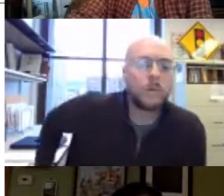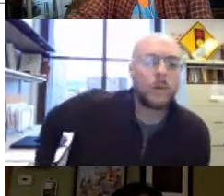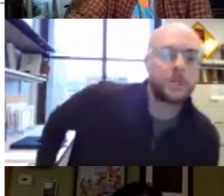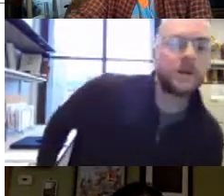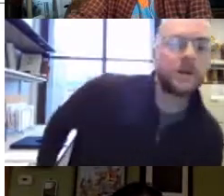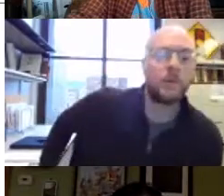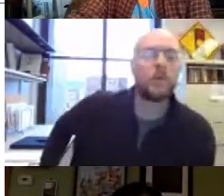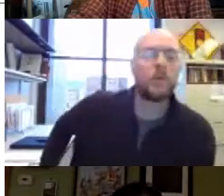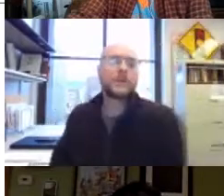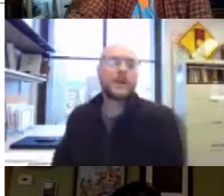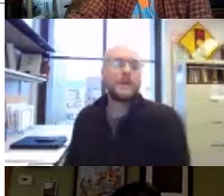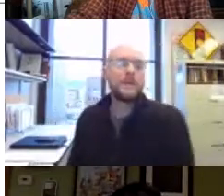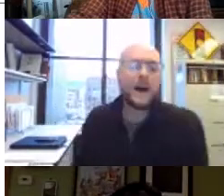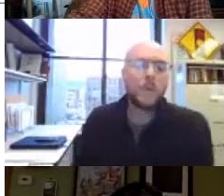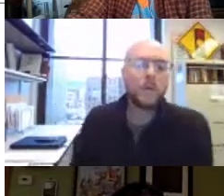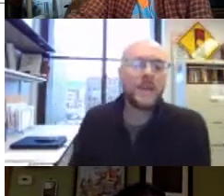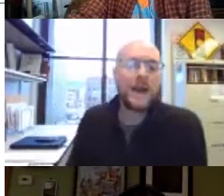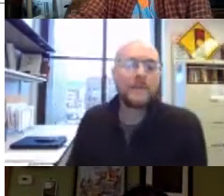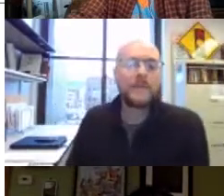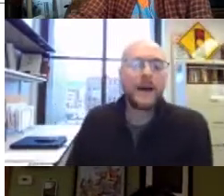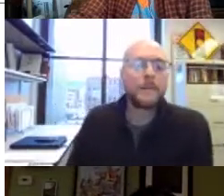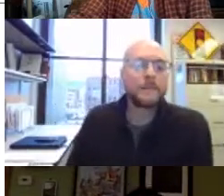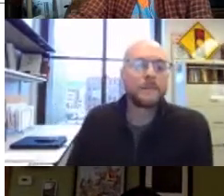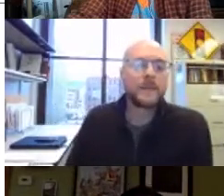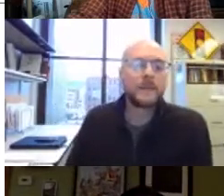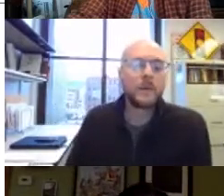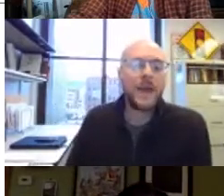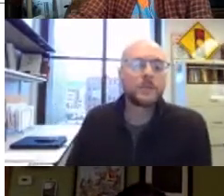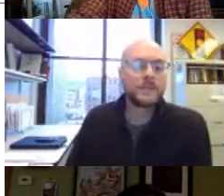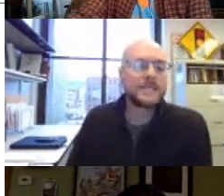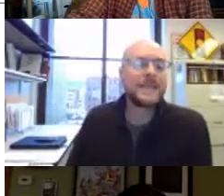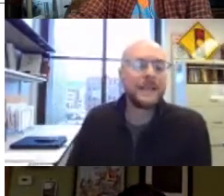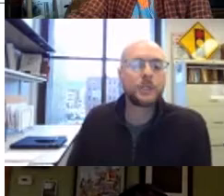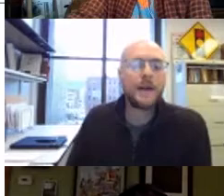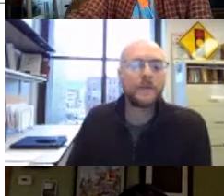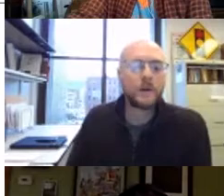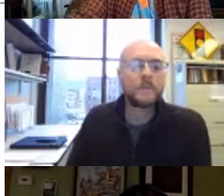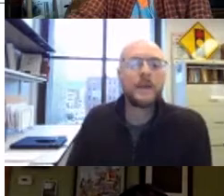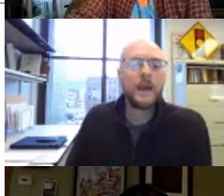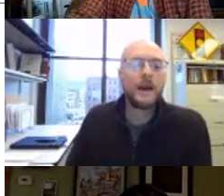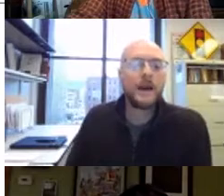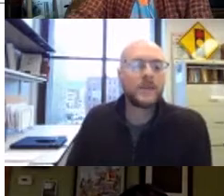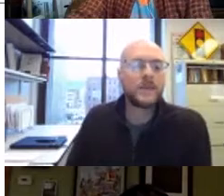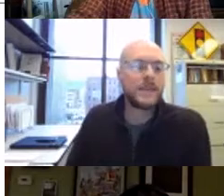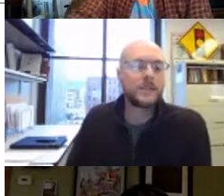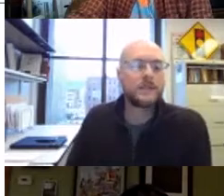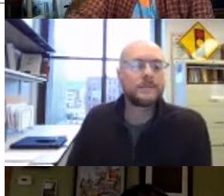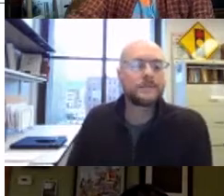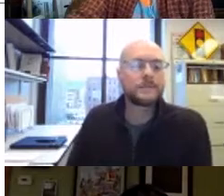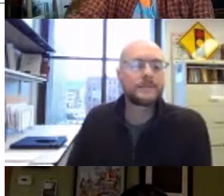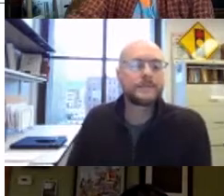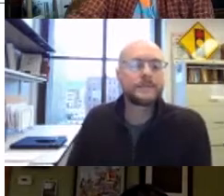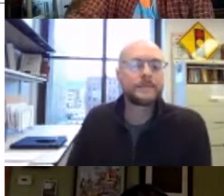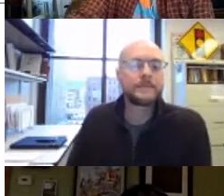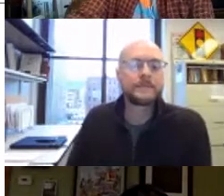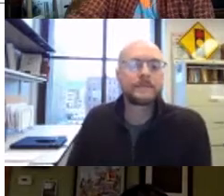So here we'll describe what we have designed in a draft form for this section.